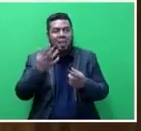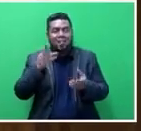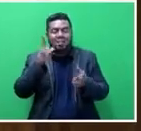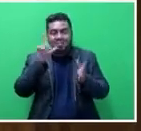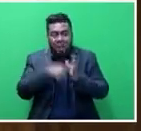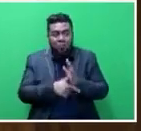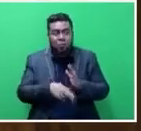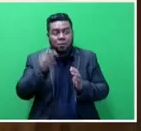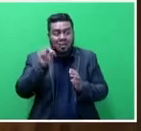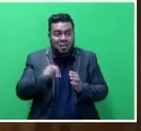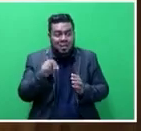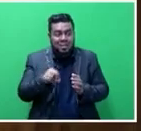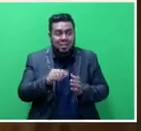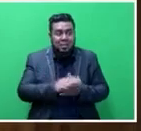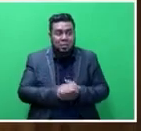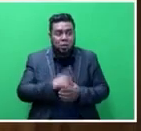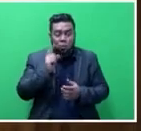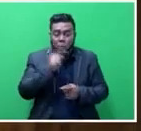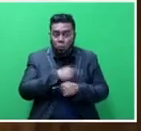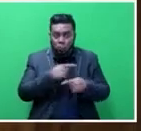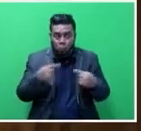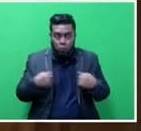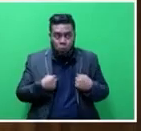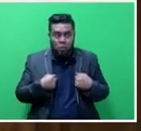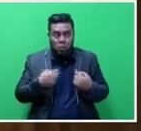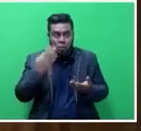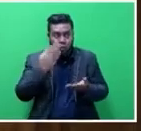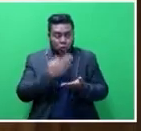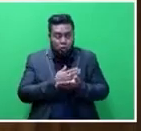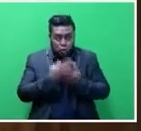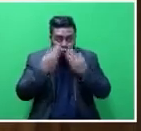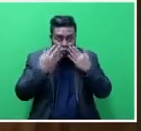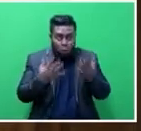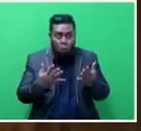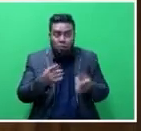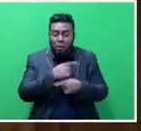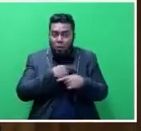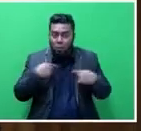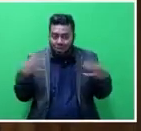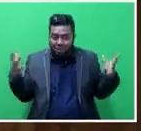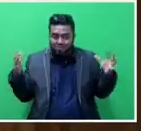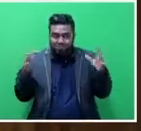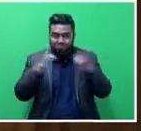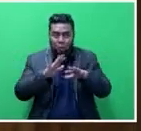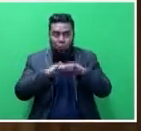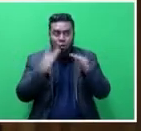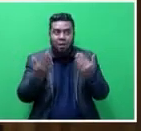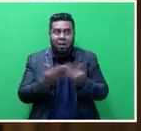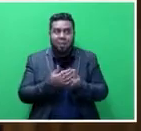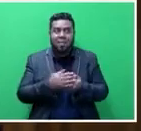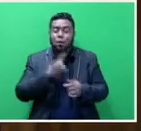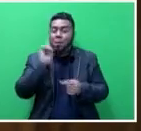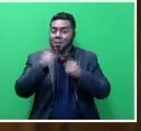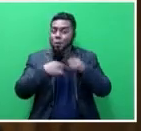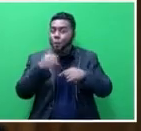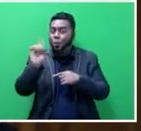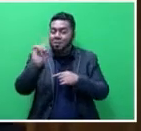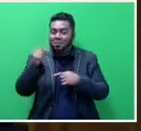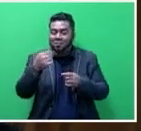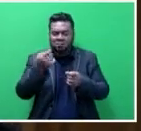need and trouble, we showed that we could come together, regardless of what